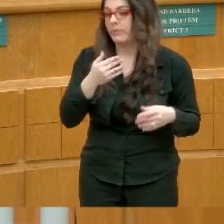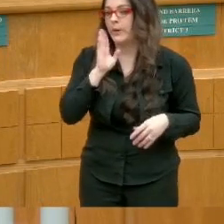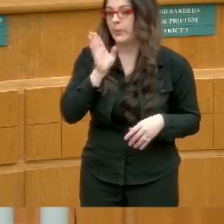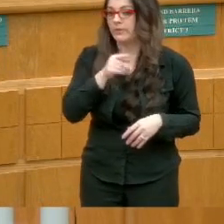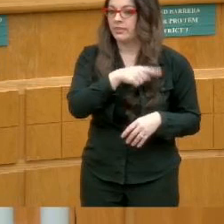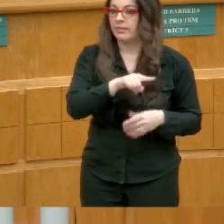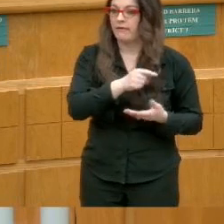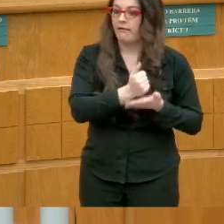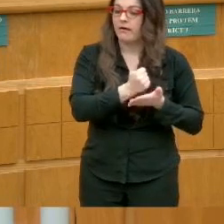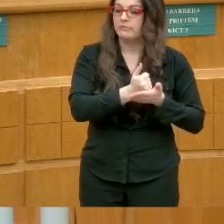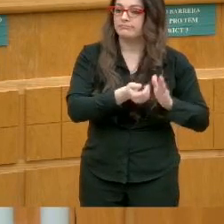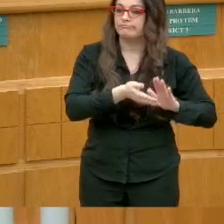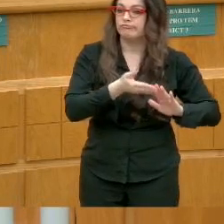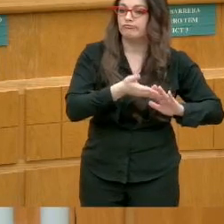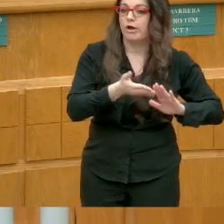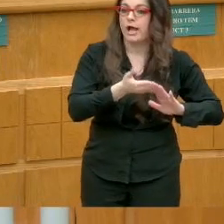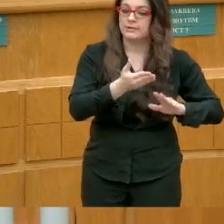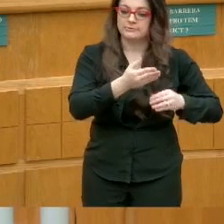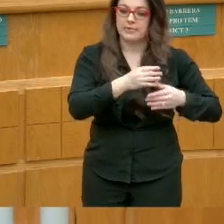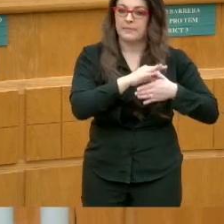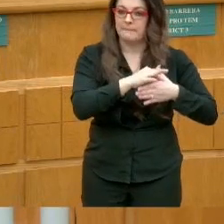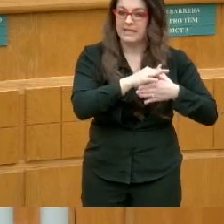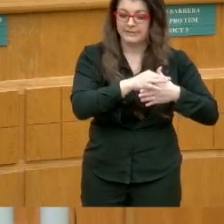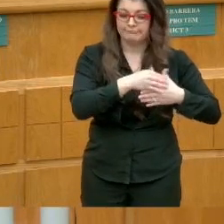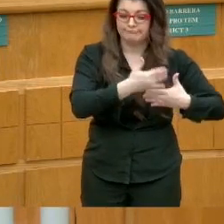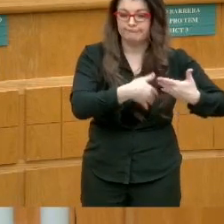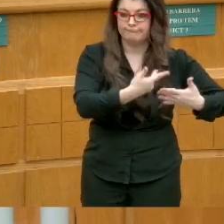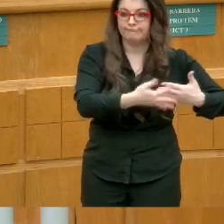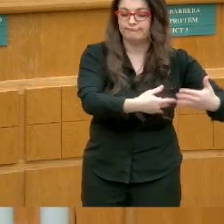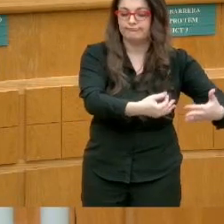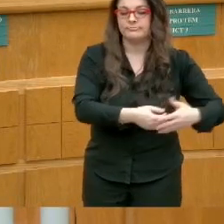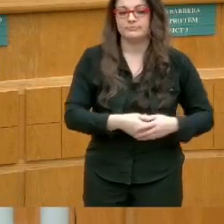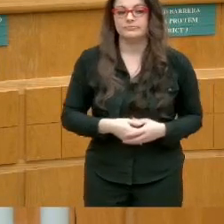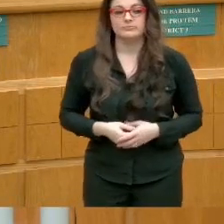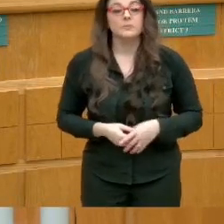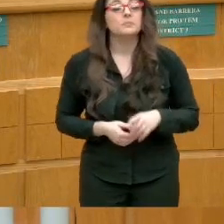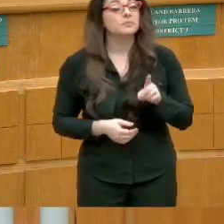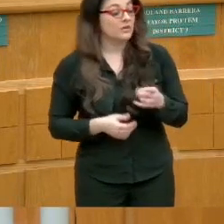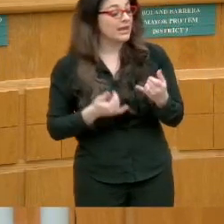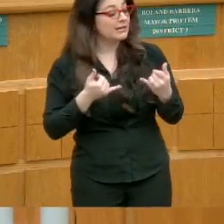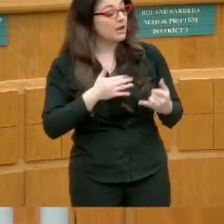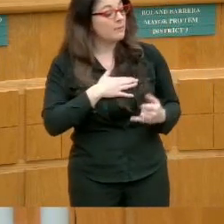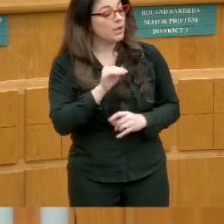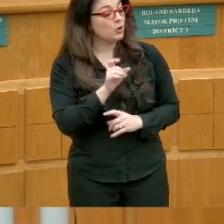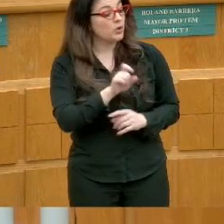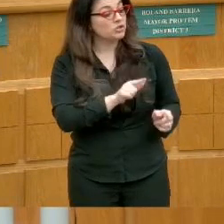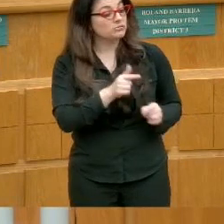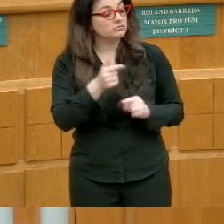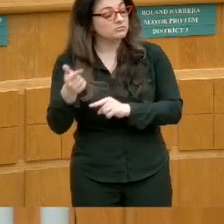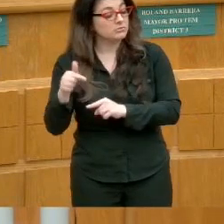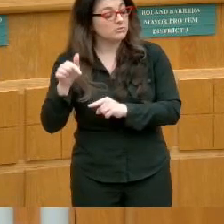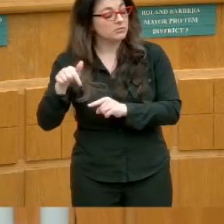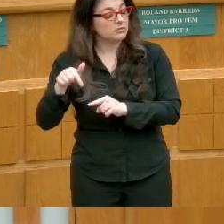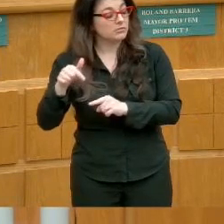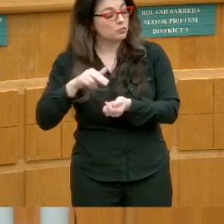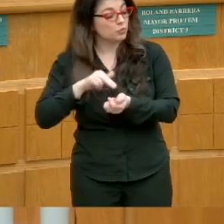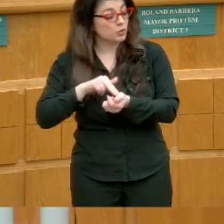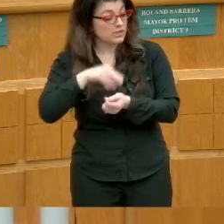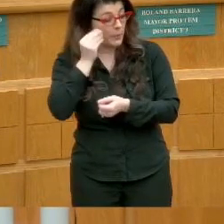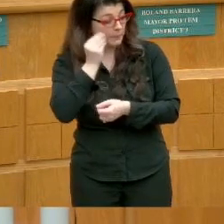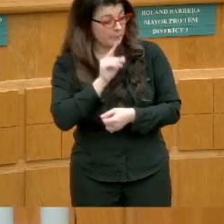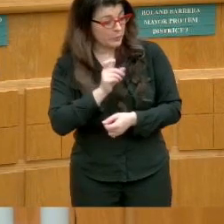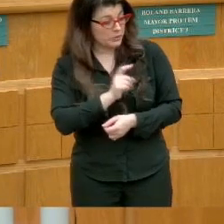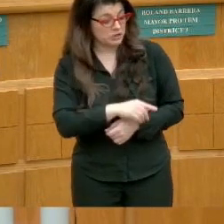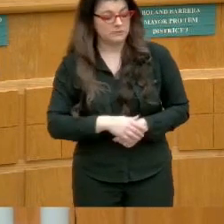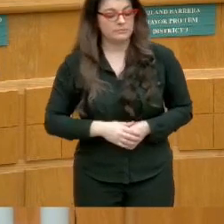meat. Okay. And now for the healthcare worker that tested positive kind Sure. of questions. Do